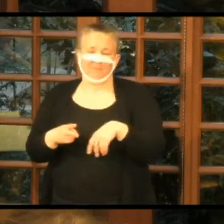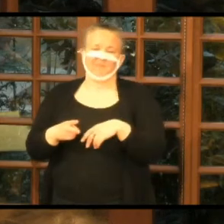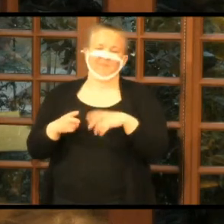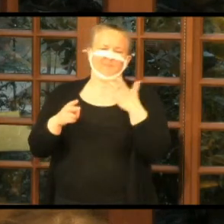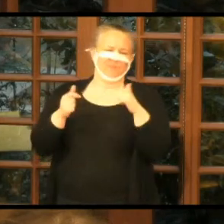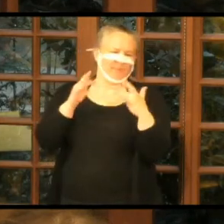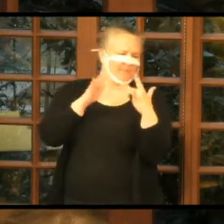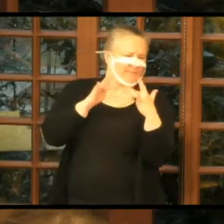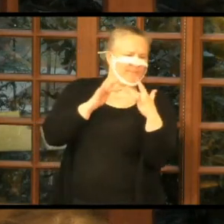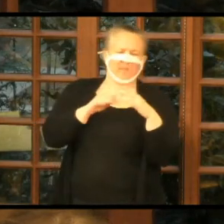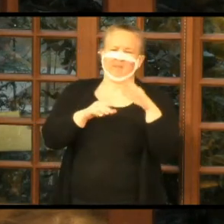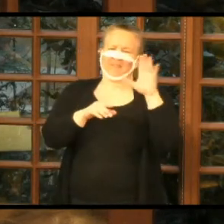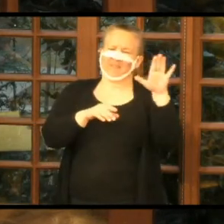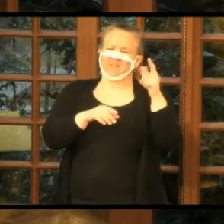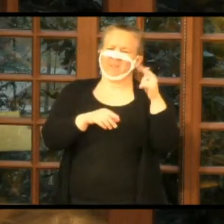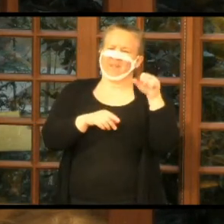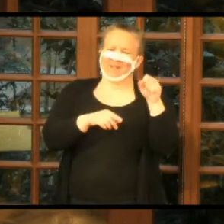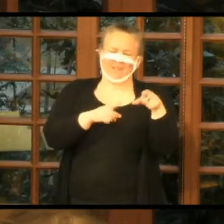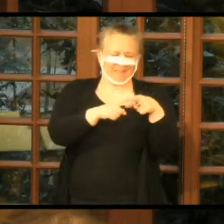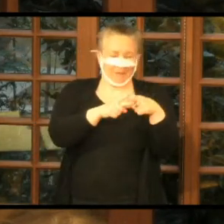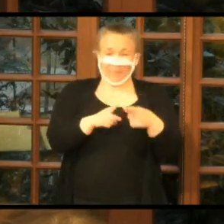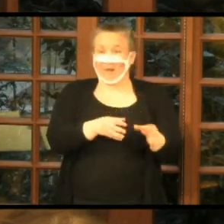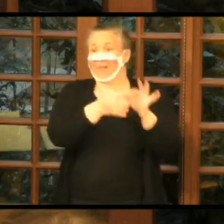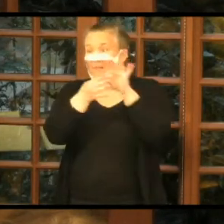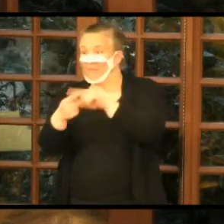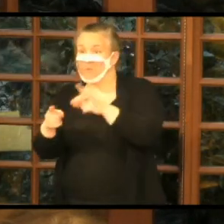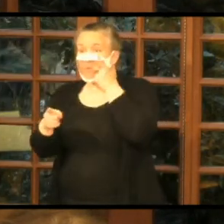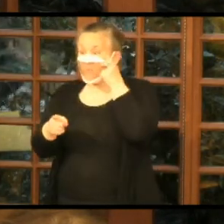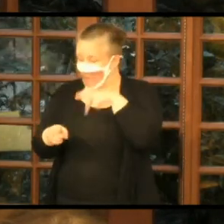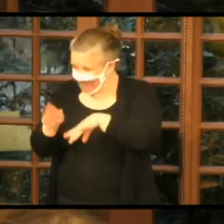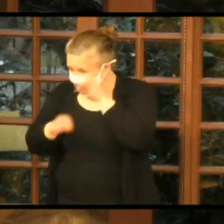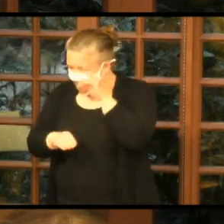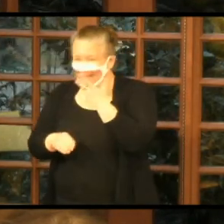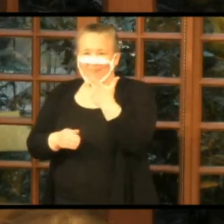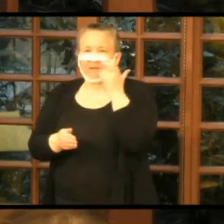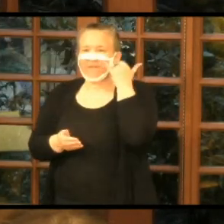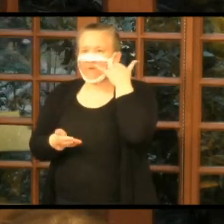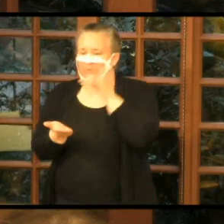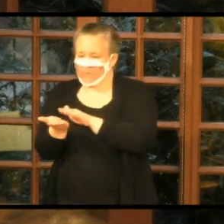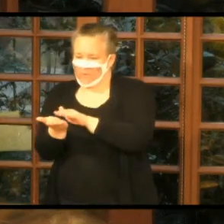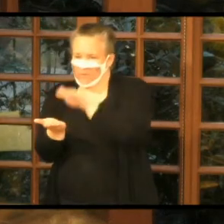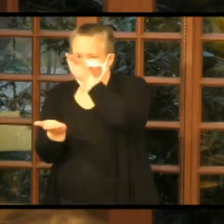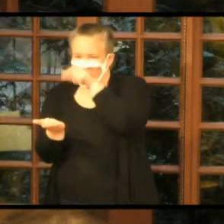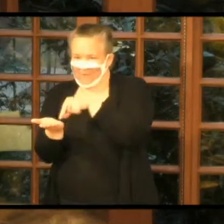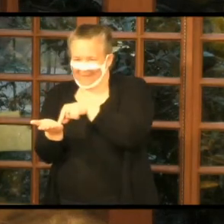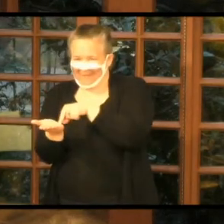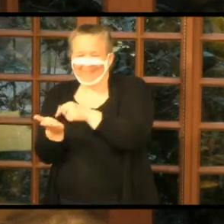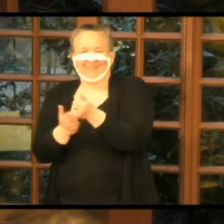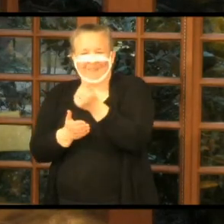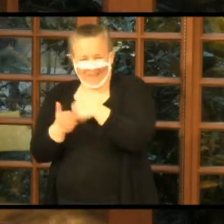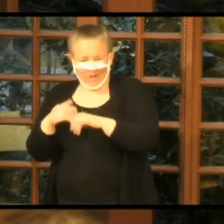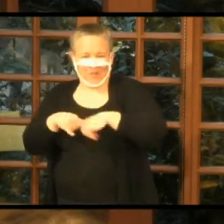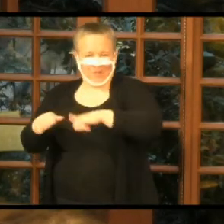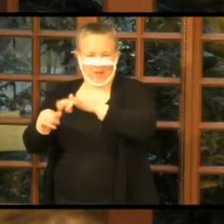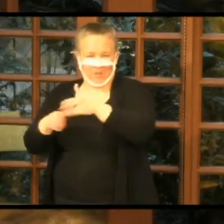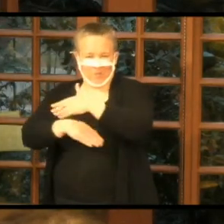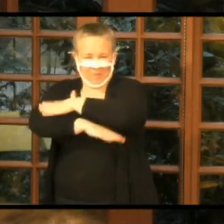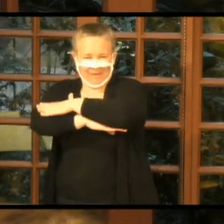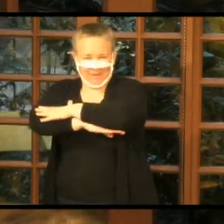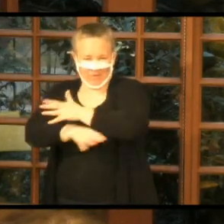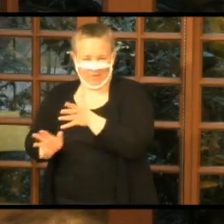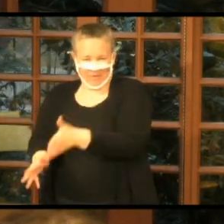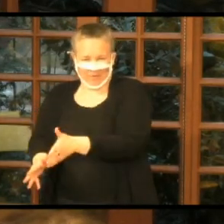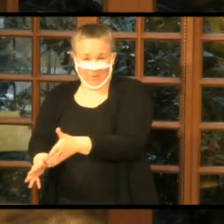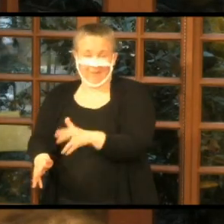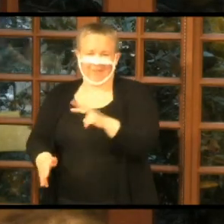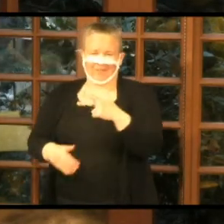boys' GPS location, but this only leads them back to the dorms, where 3 phones are found in a neat stack beneath a common room table. The 3rd